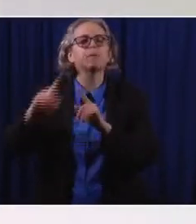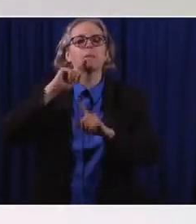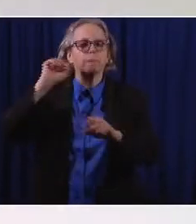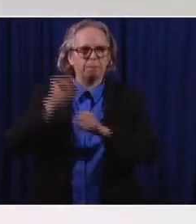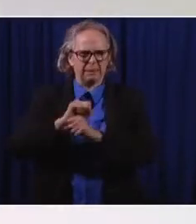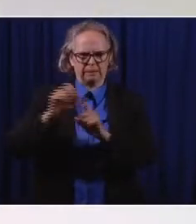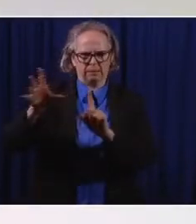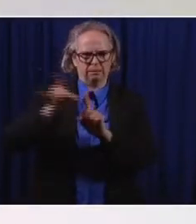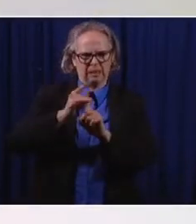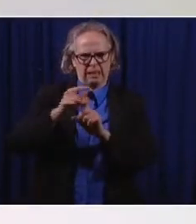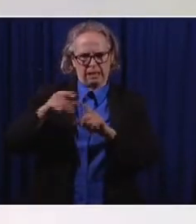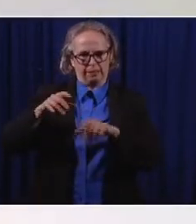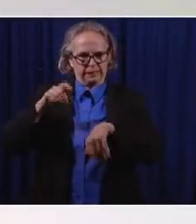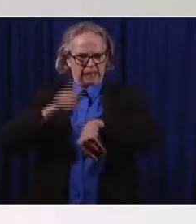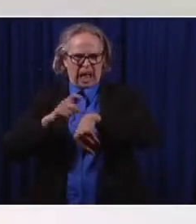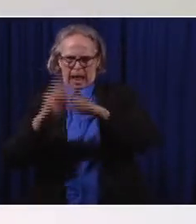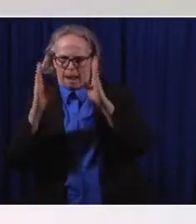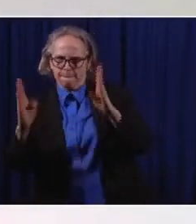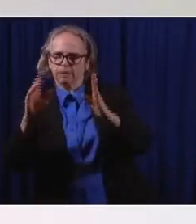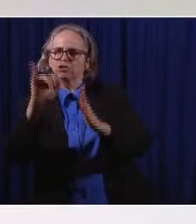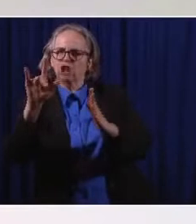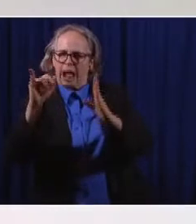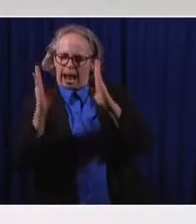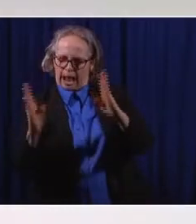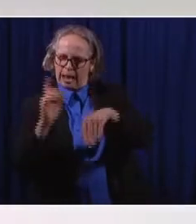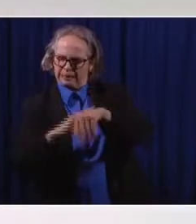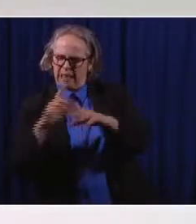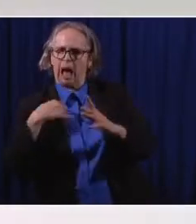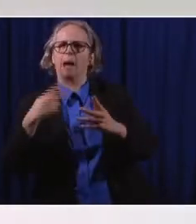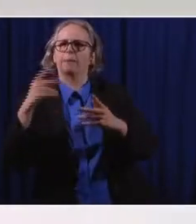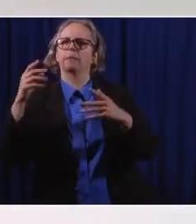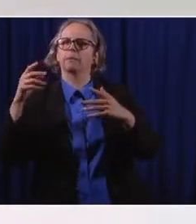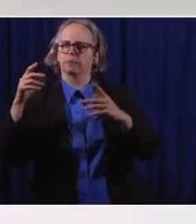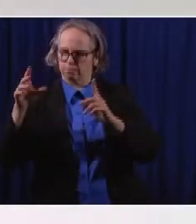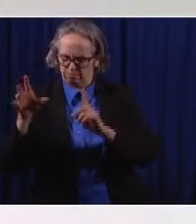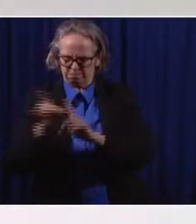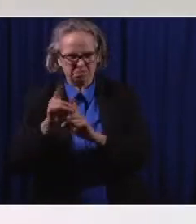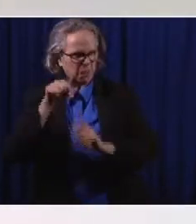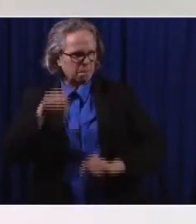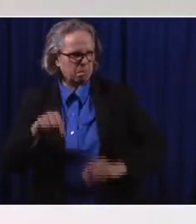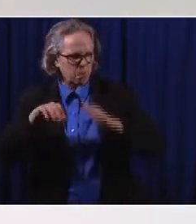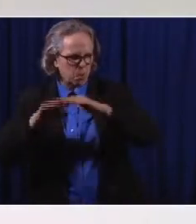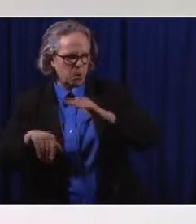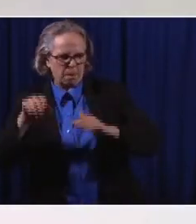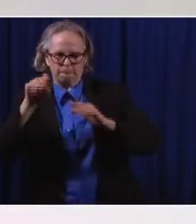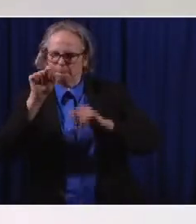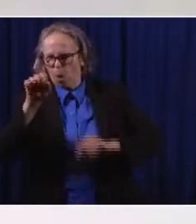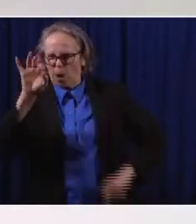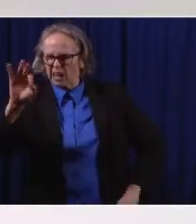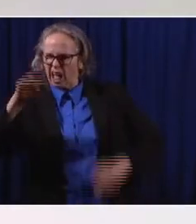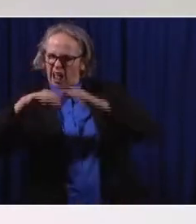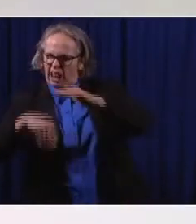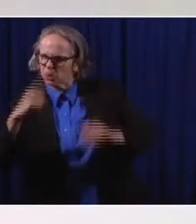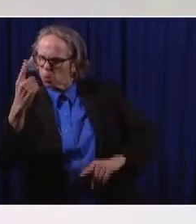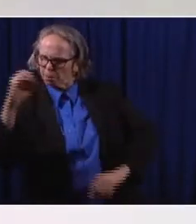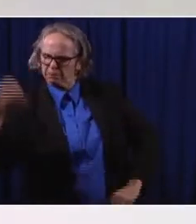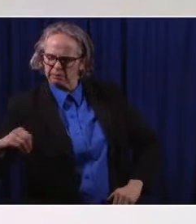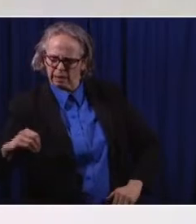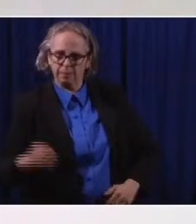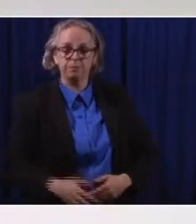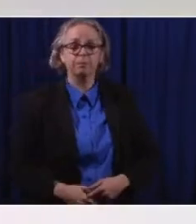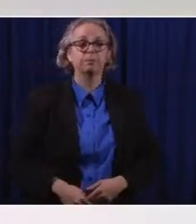time. And the confidence interval around that 0.9% goes from 0.1% to